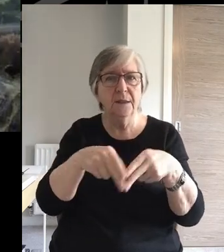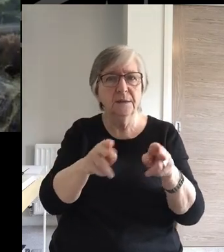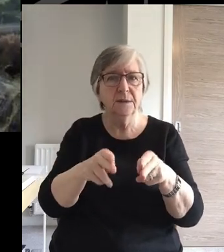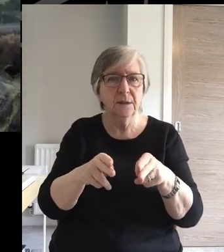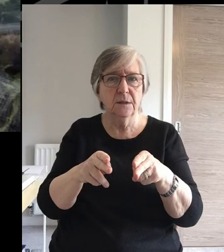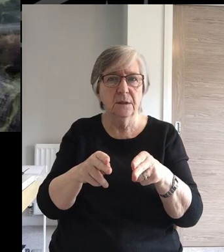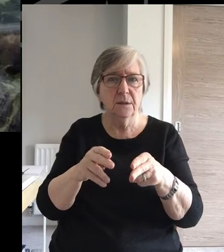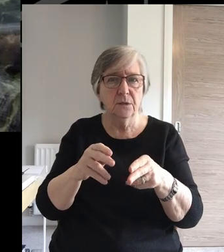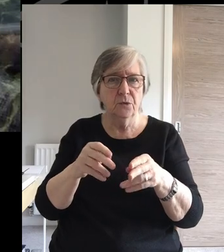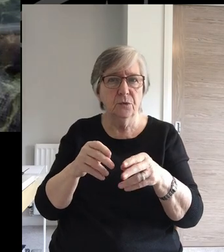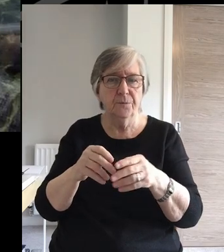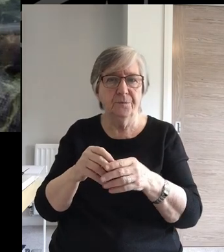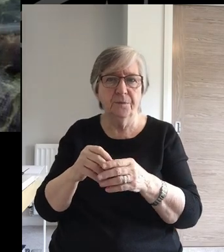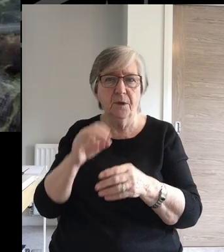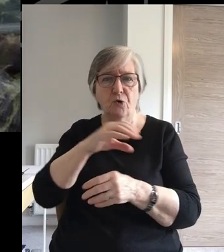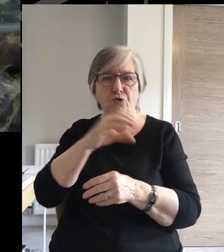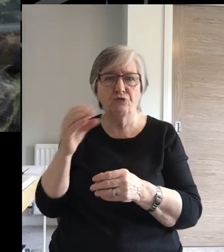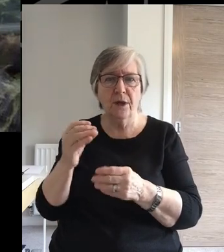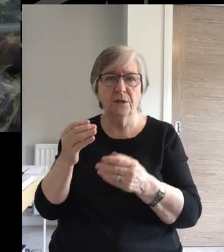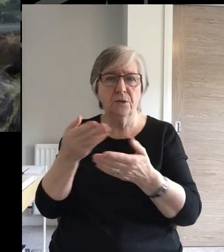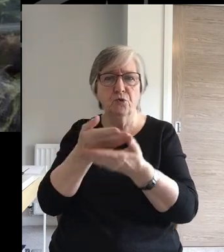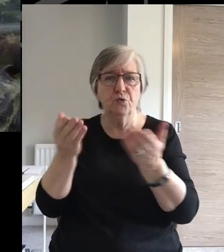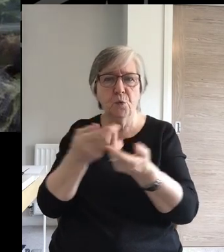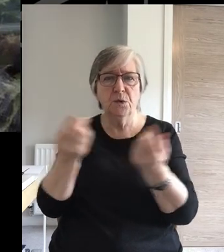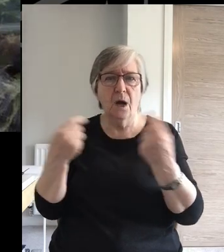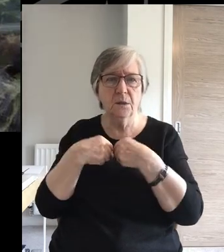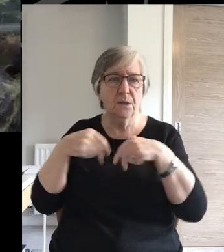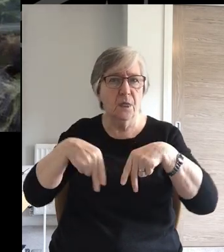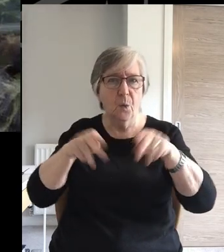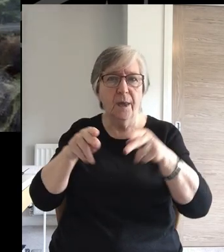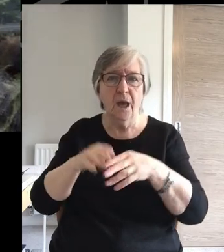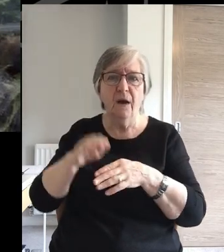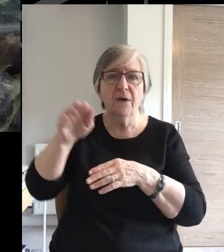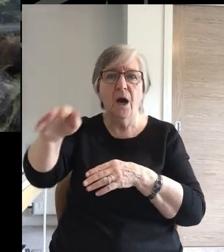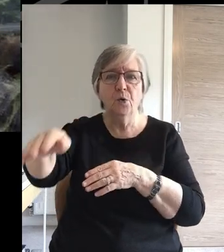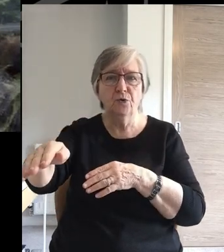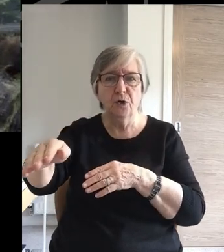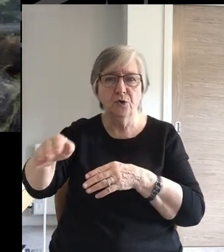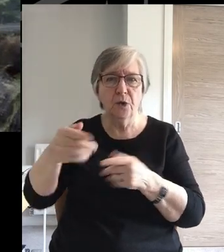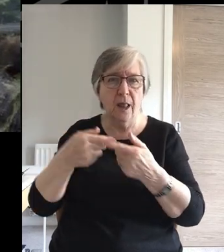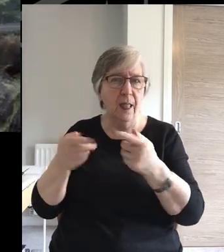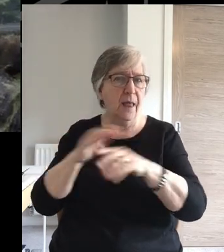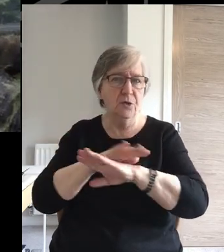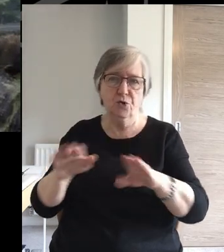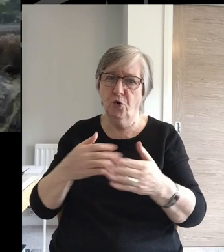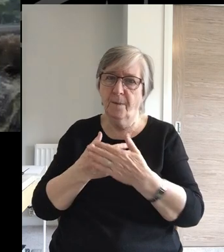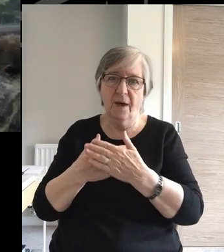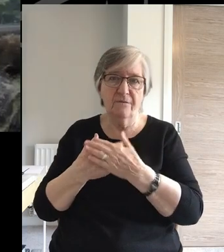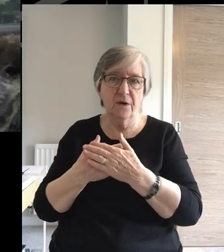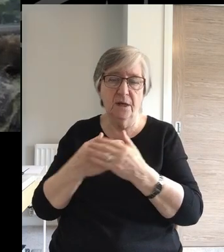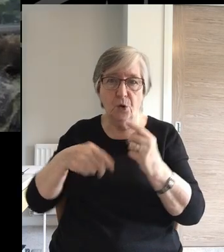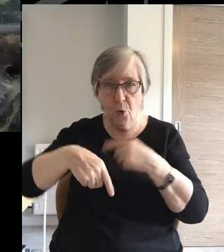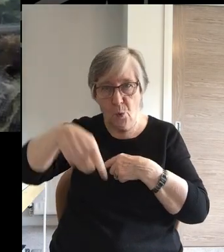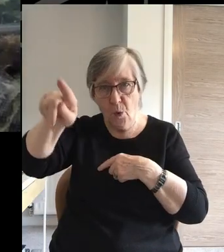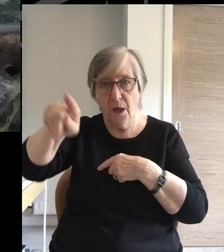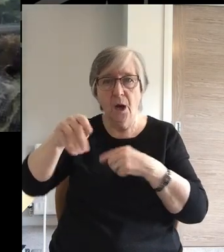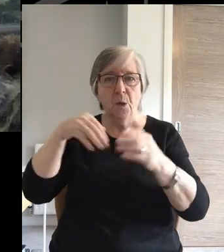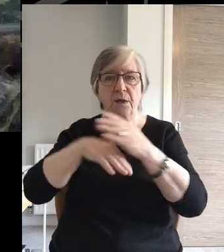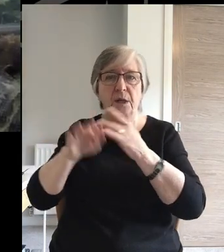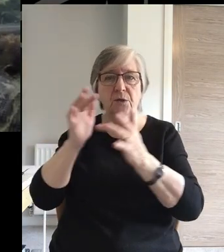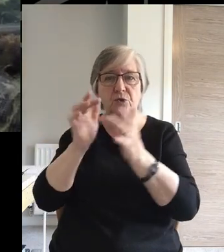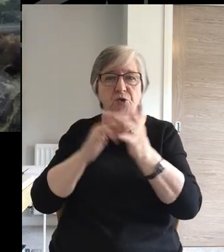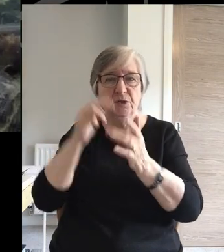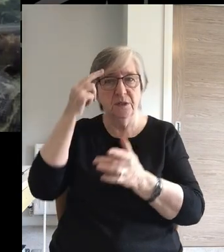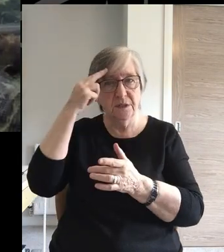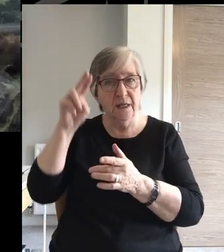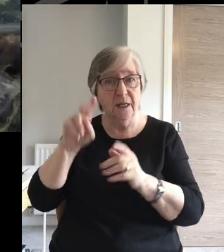church. Christ showed us a way of outreach. Let us not be afraid of reaching out in his name in